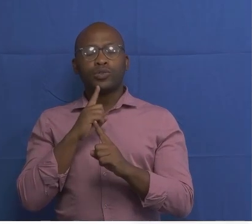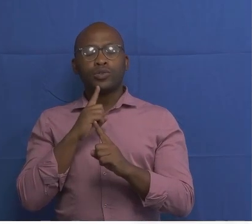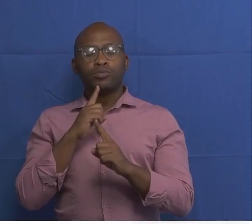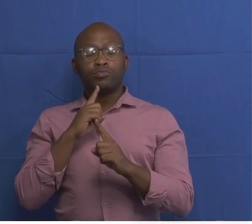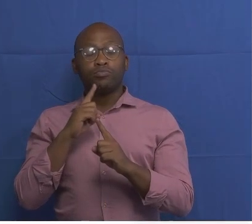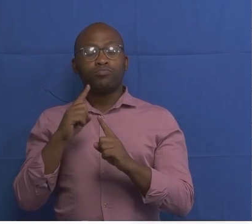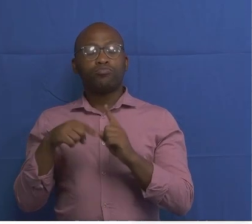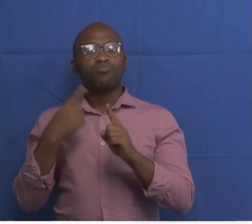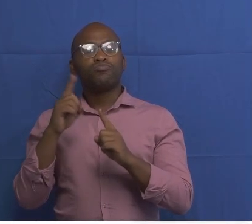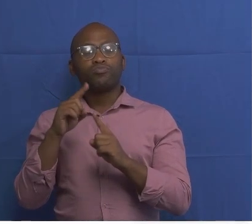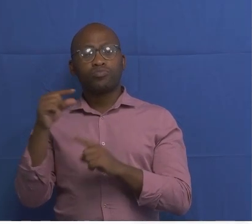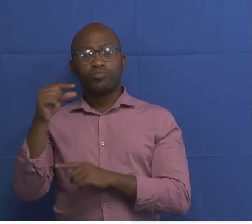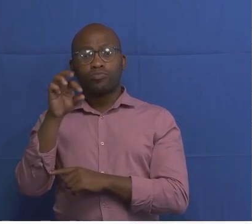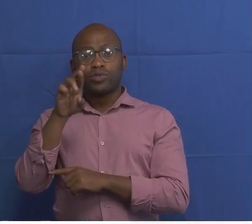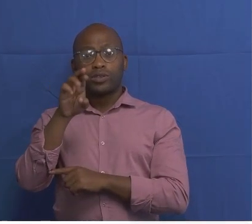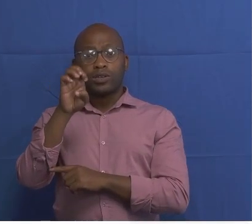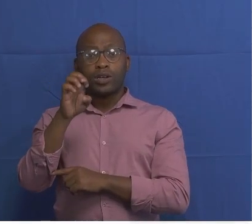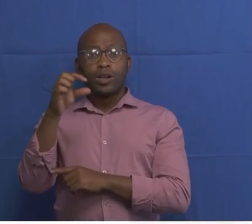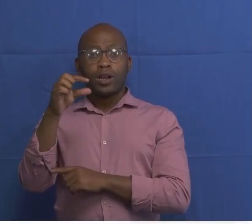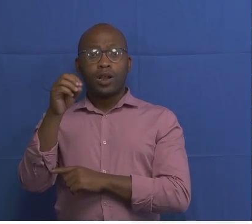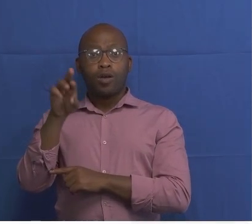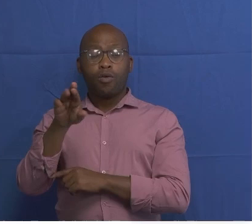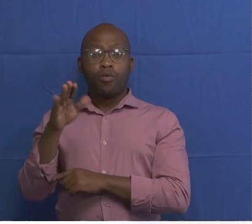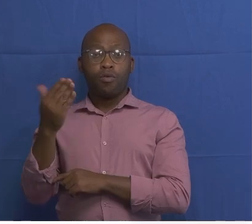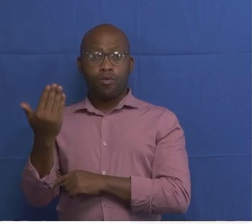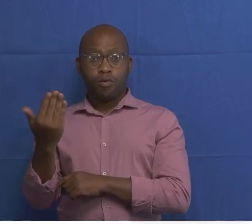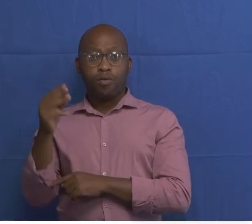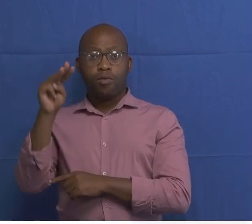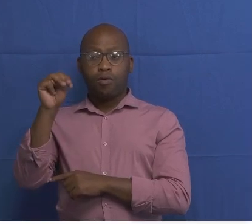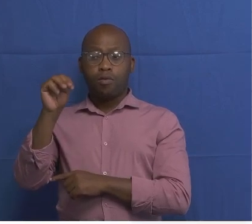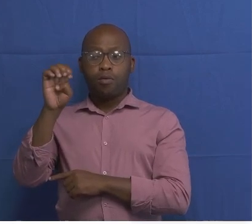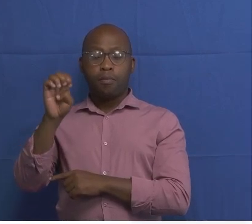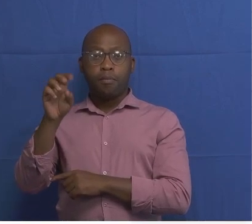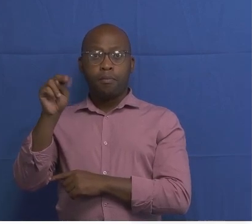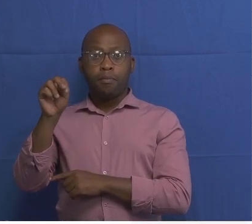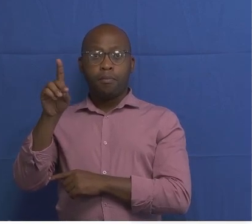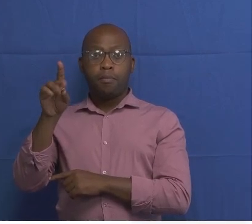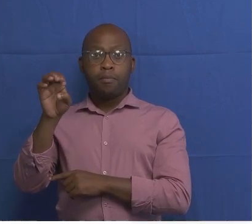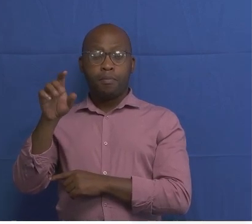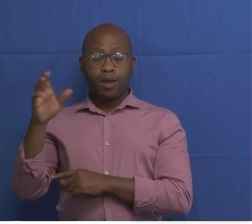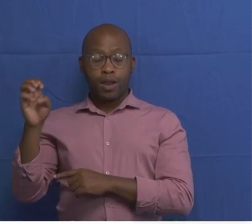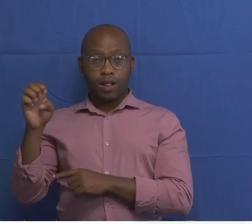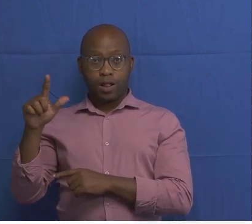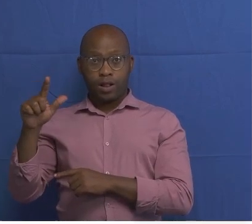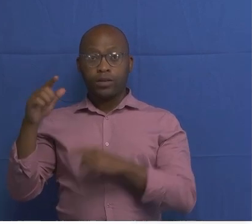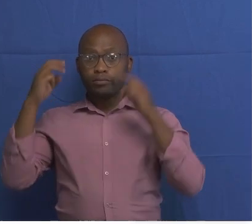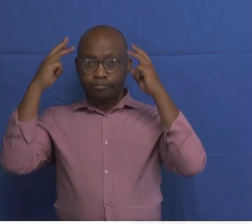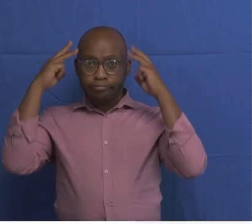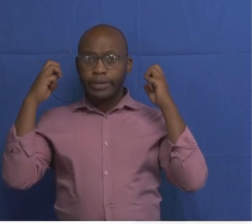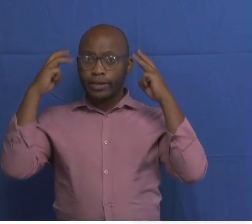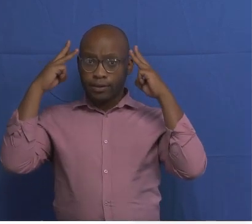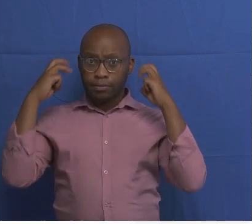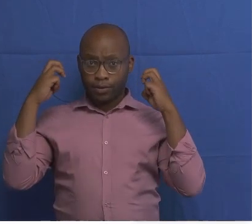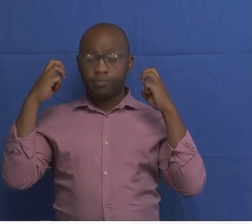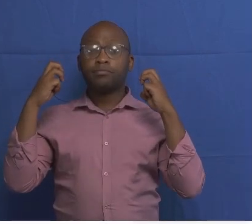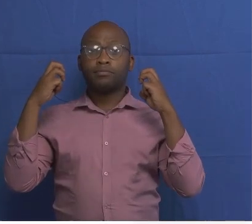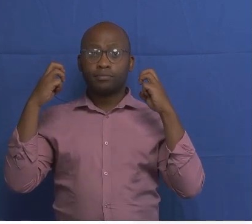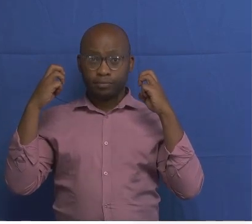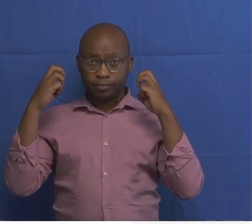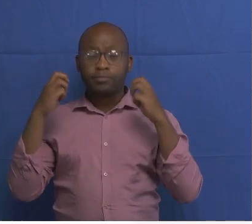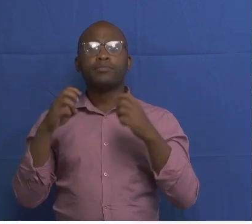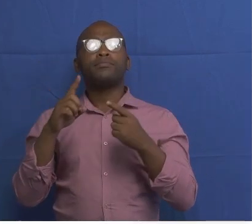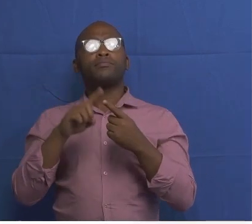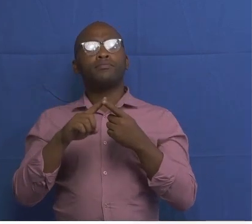Gregor Mendel as the father of genetics. We are also going to be talking about chromatin and chromosomes. We are going to look